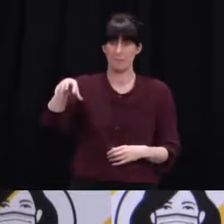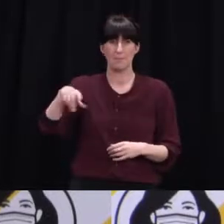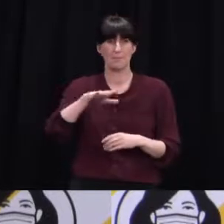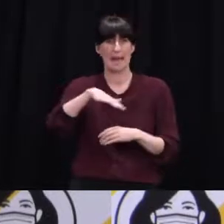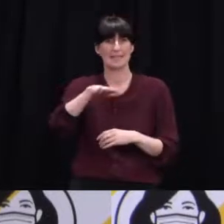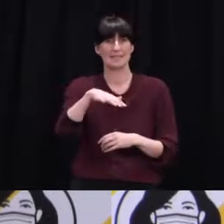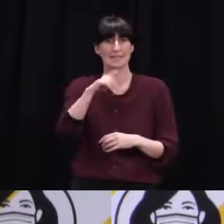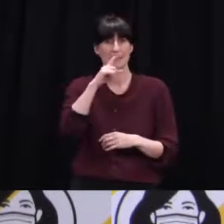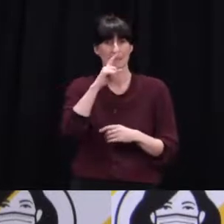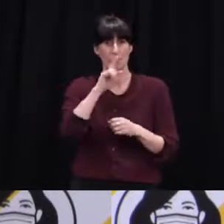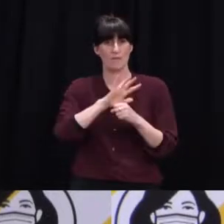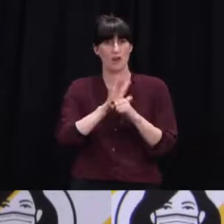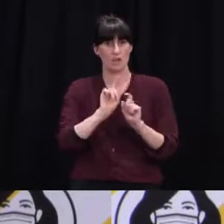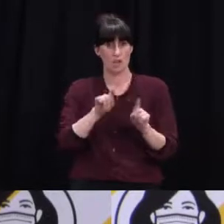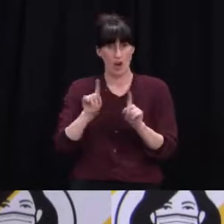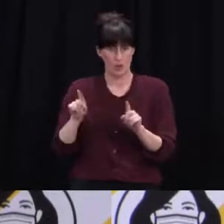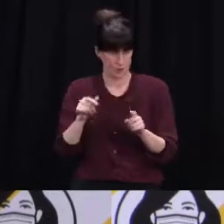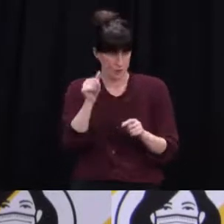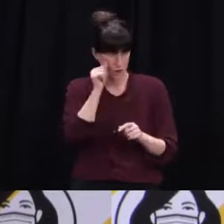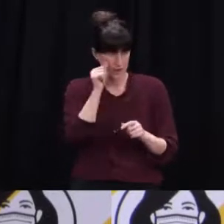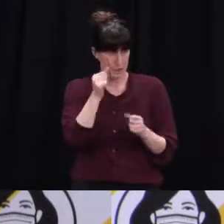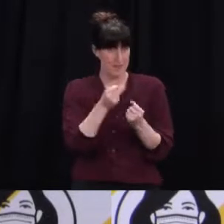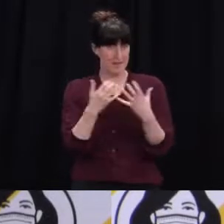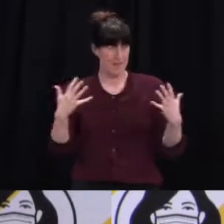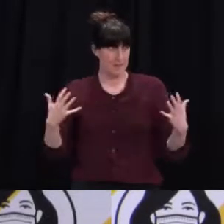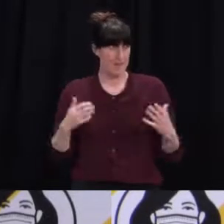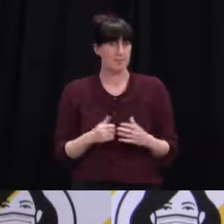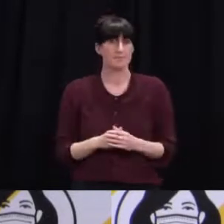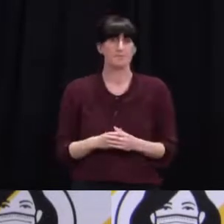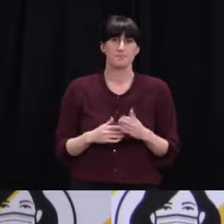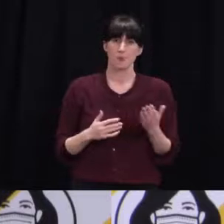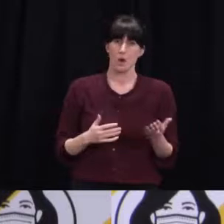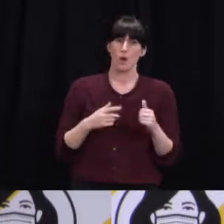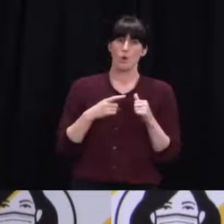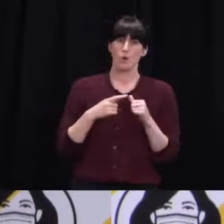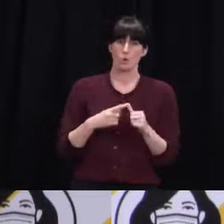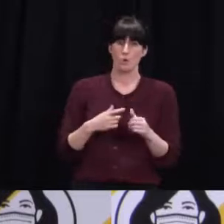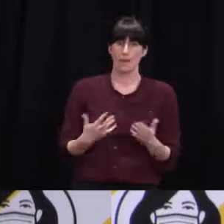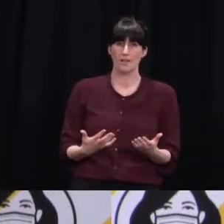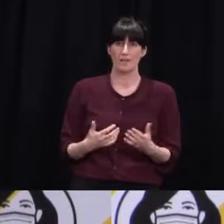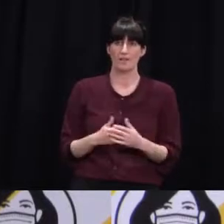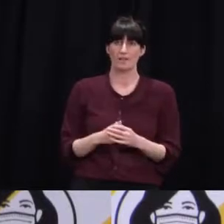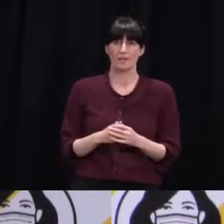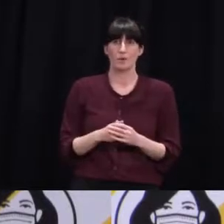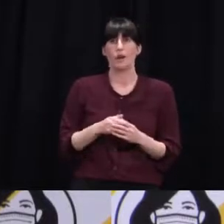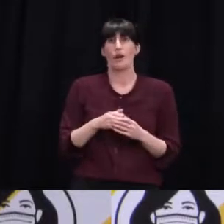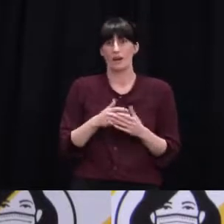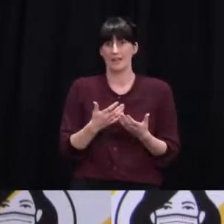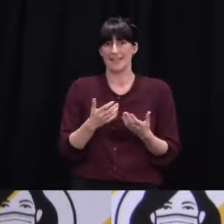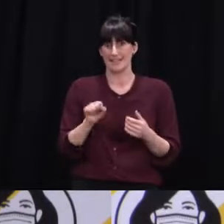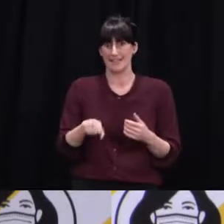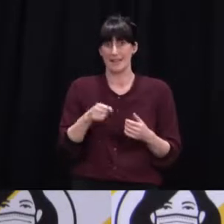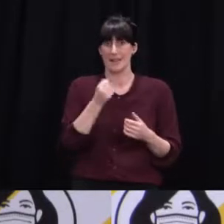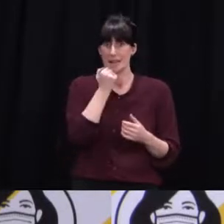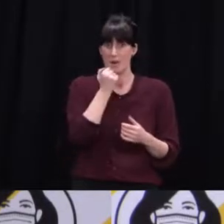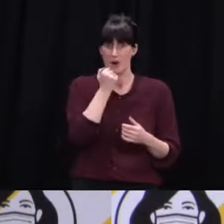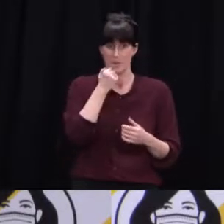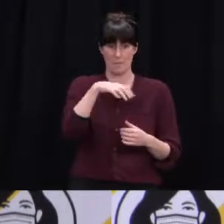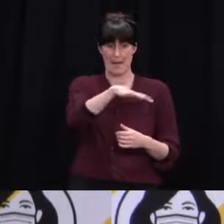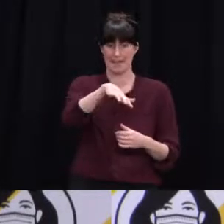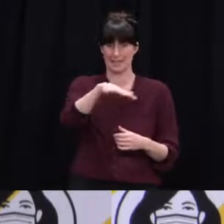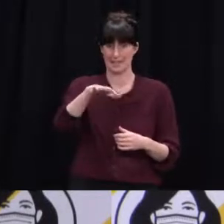Two comments there. First of all, there are a lot of locations of interest, and you never know quite when you get that first case just how many other